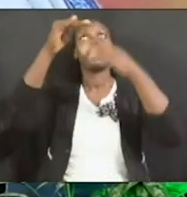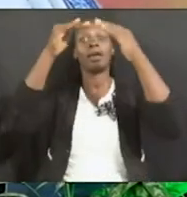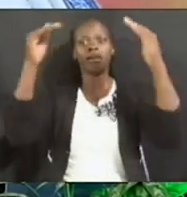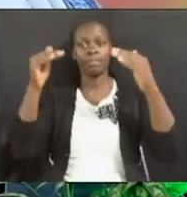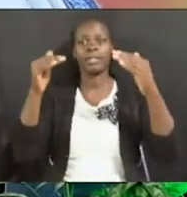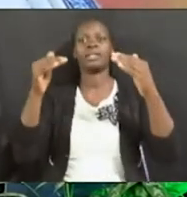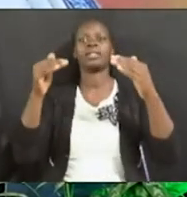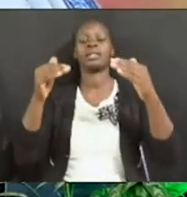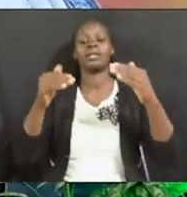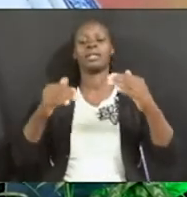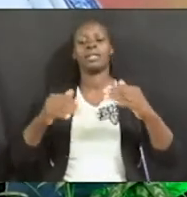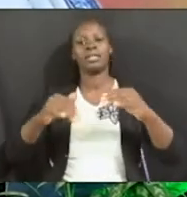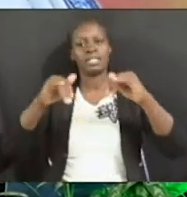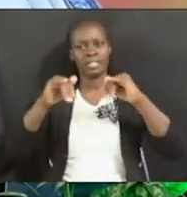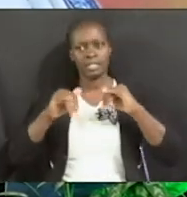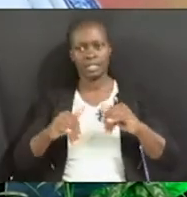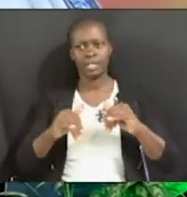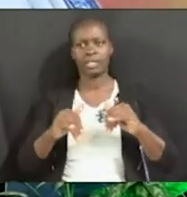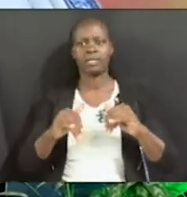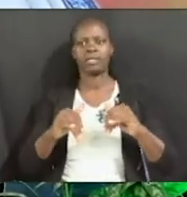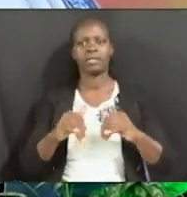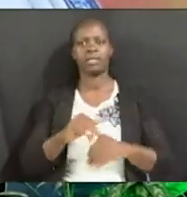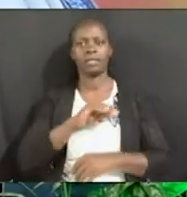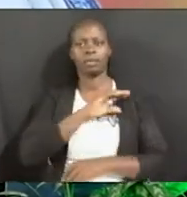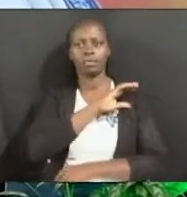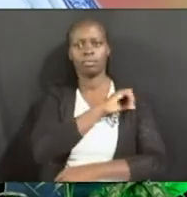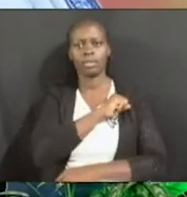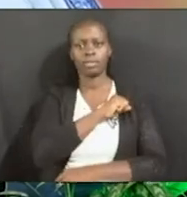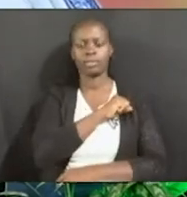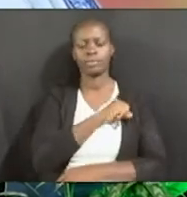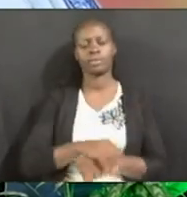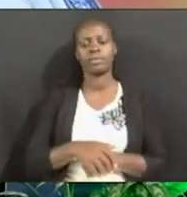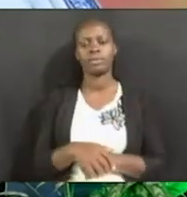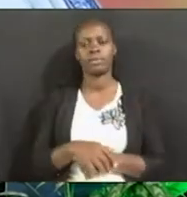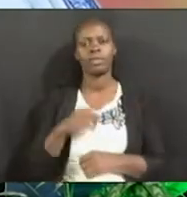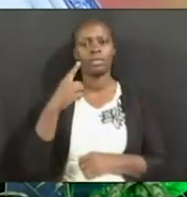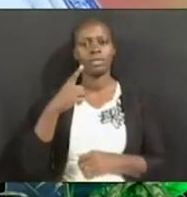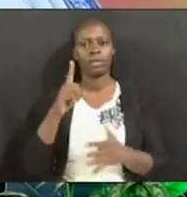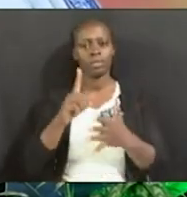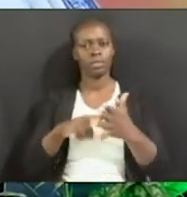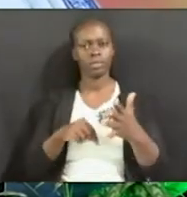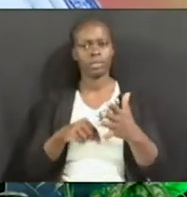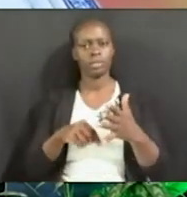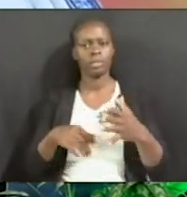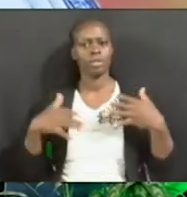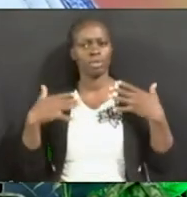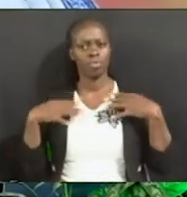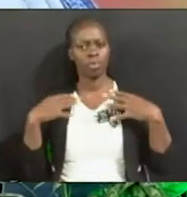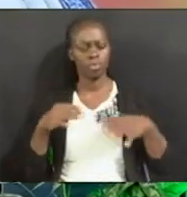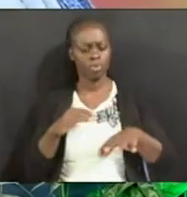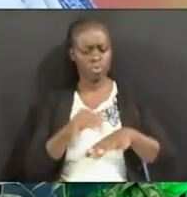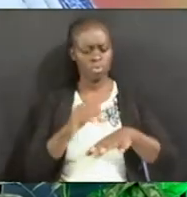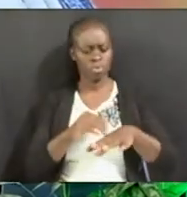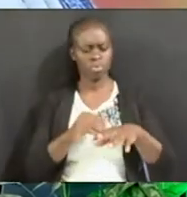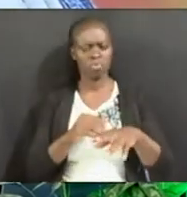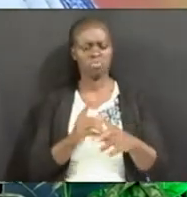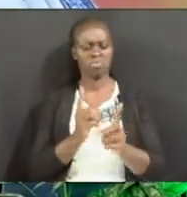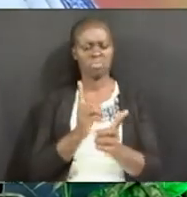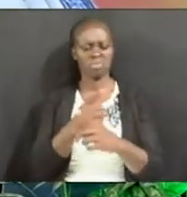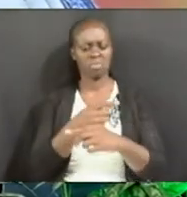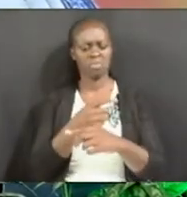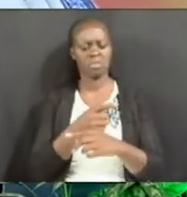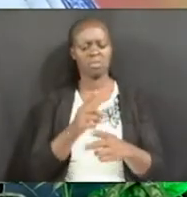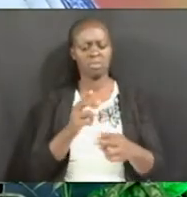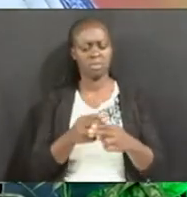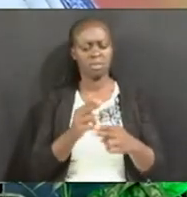end. So what am I saying here? There are people who will call you names. Even